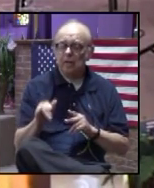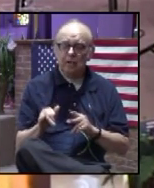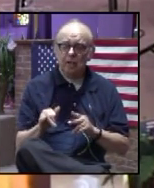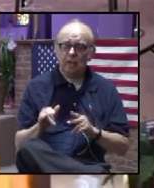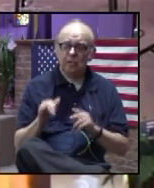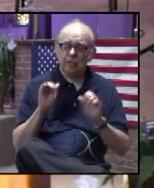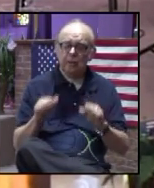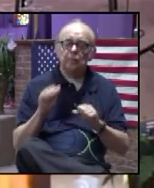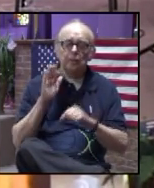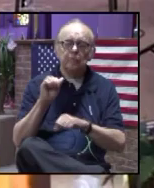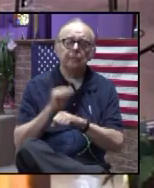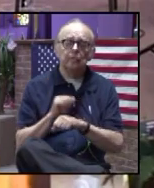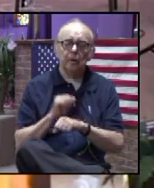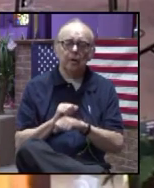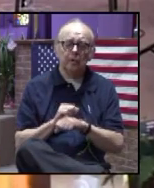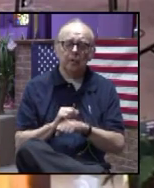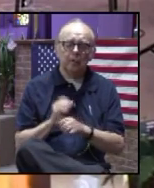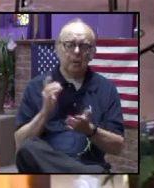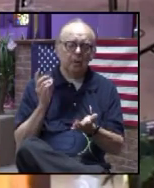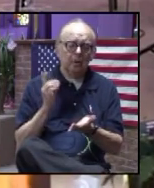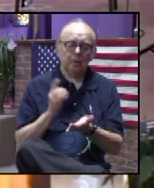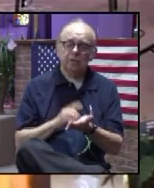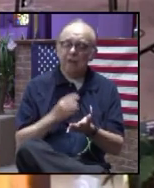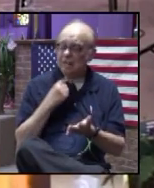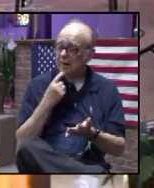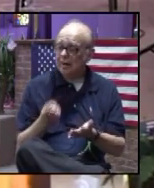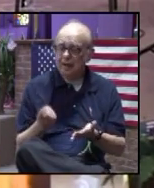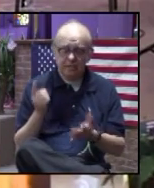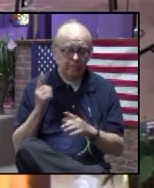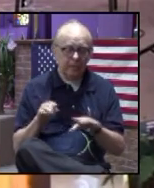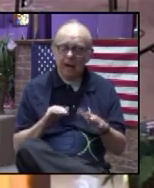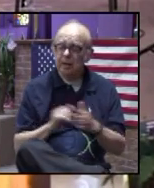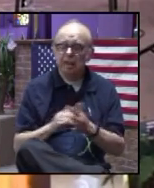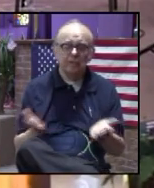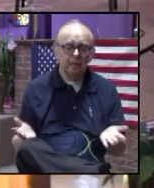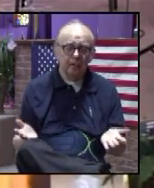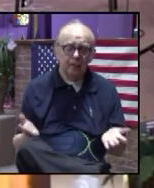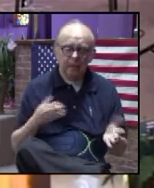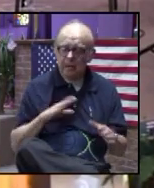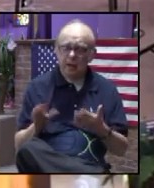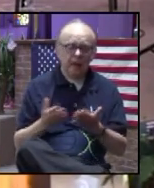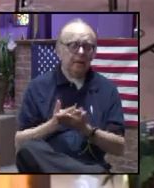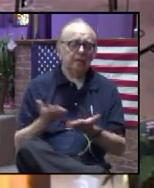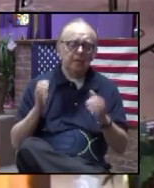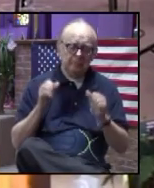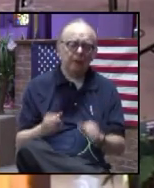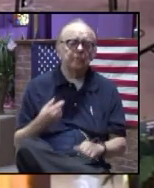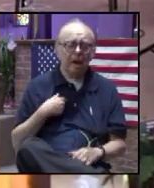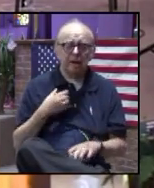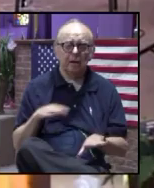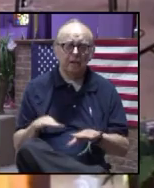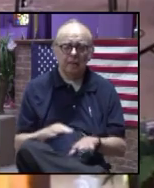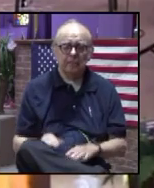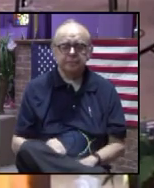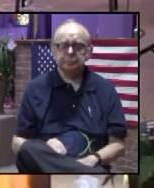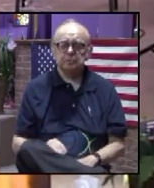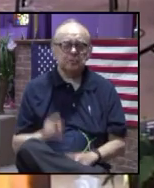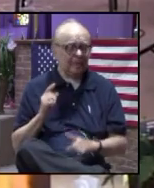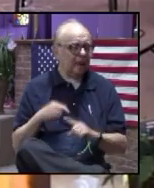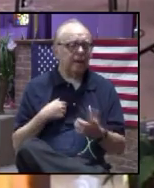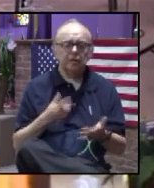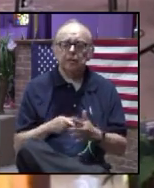performs miracles. Where doctors say, I can't do this. I've done everything that I can do. I